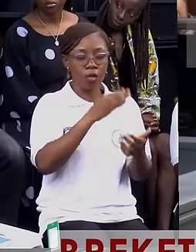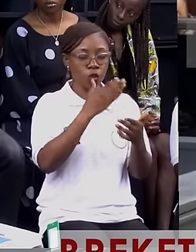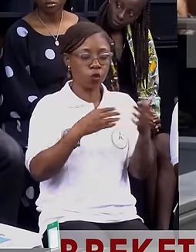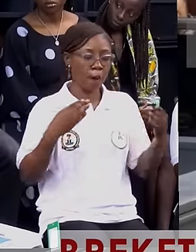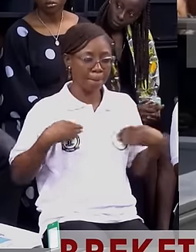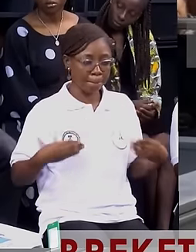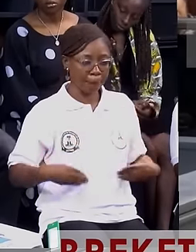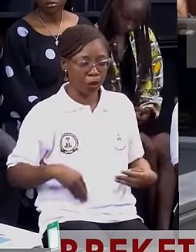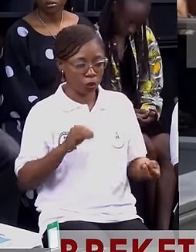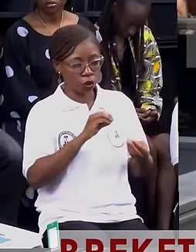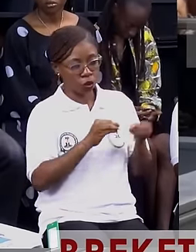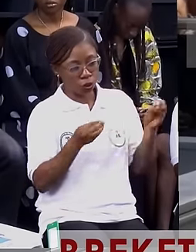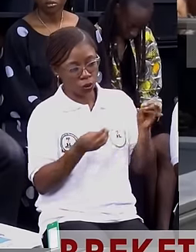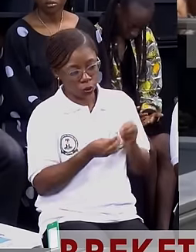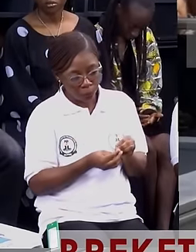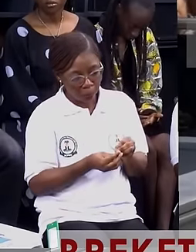number,